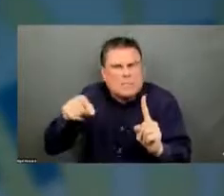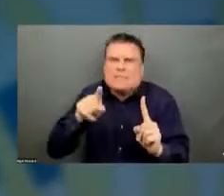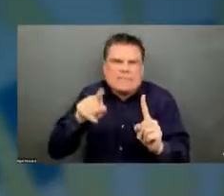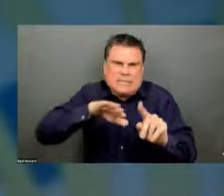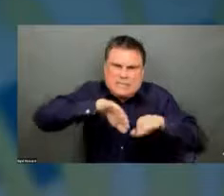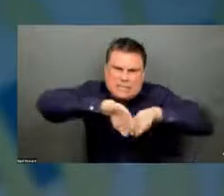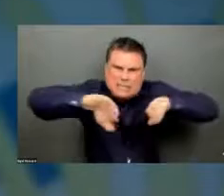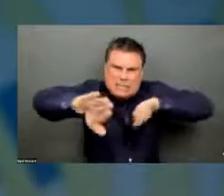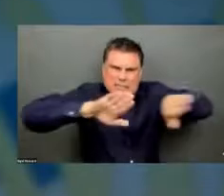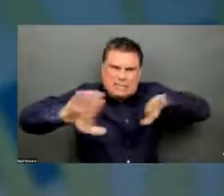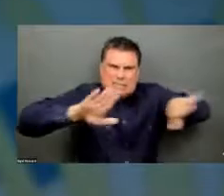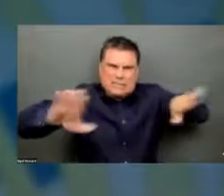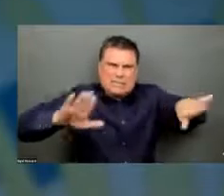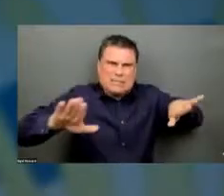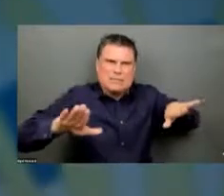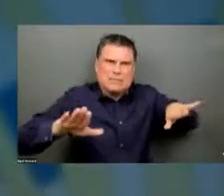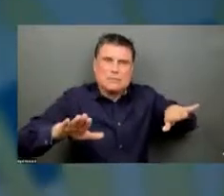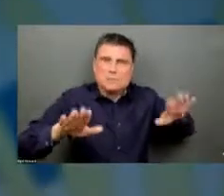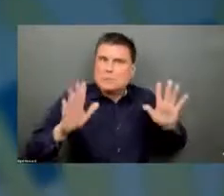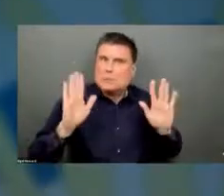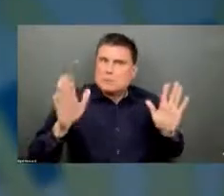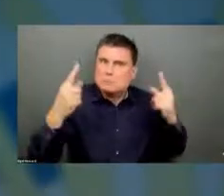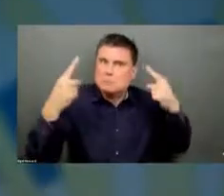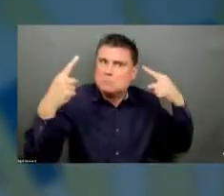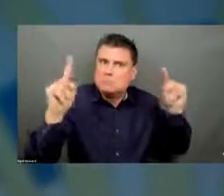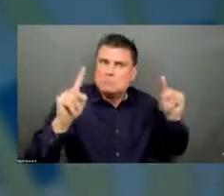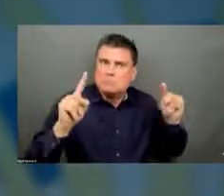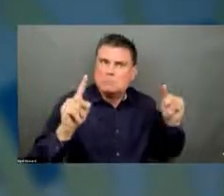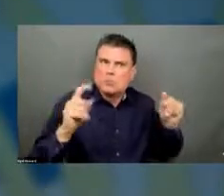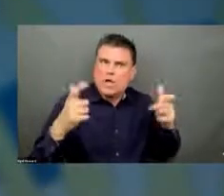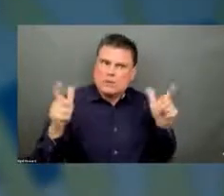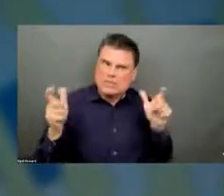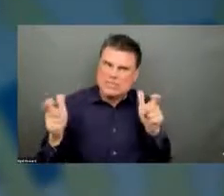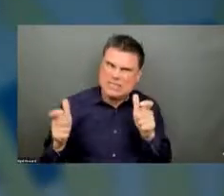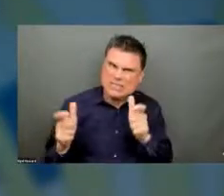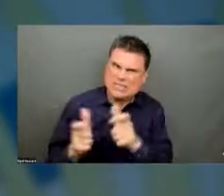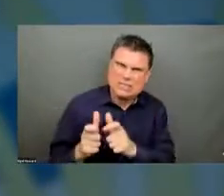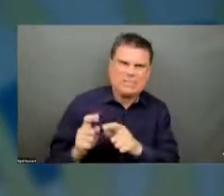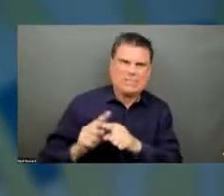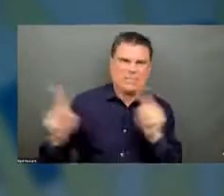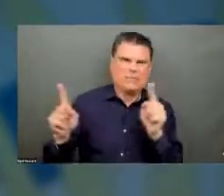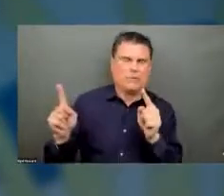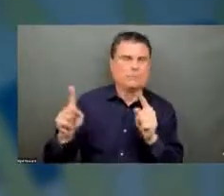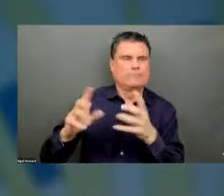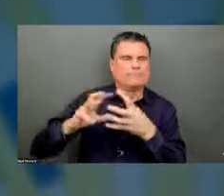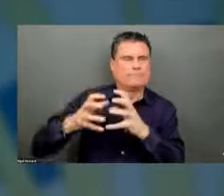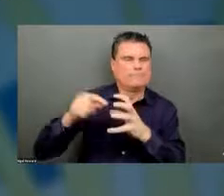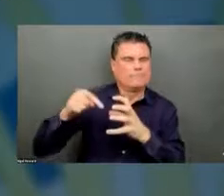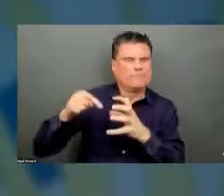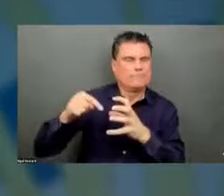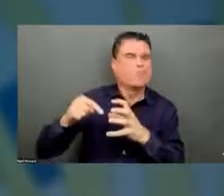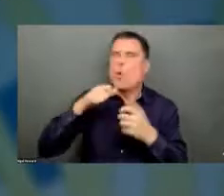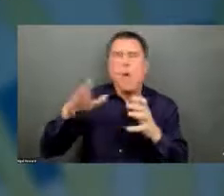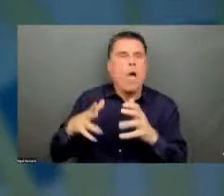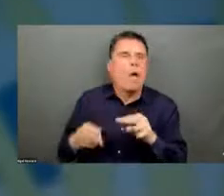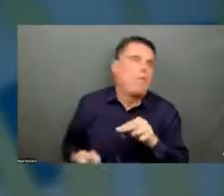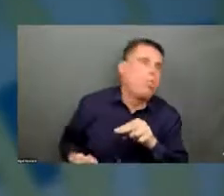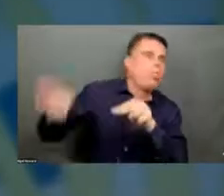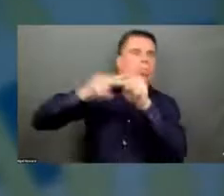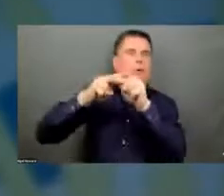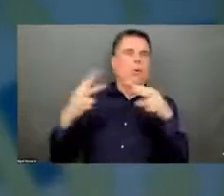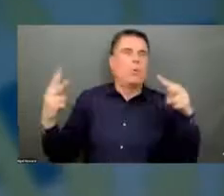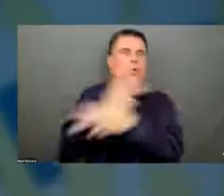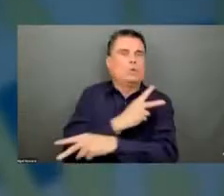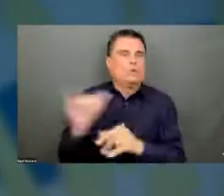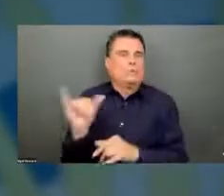seeing rapid takeoff of variant cases like we have seen reported today from Ontario, for example,